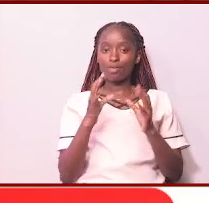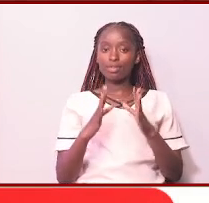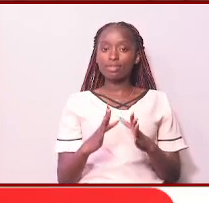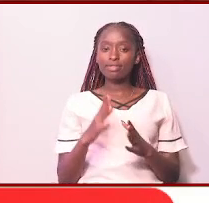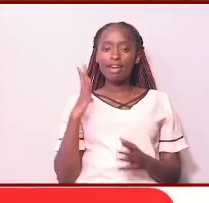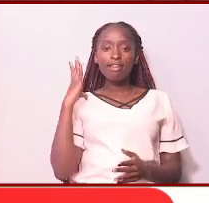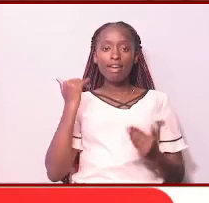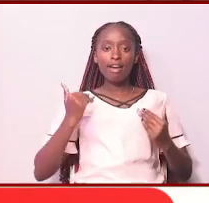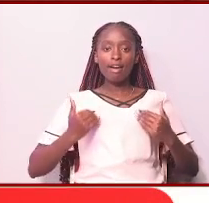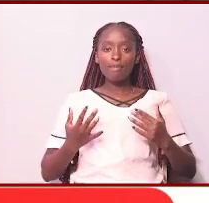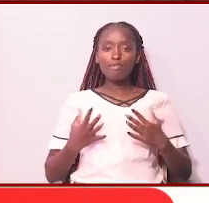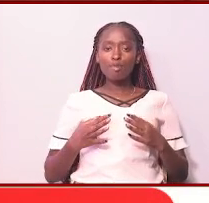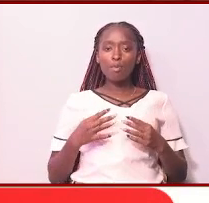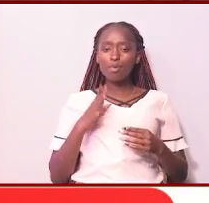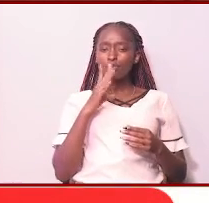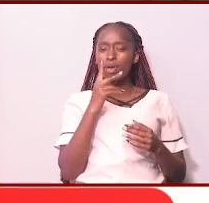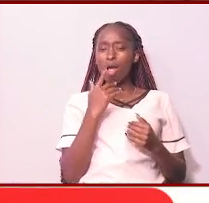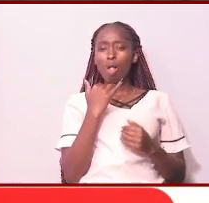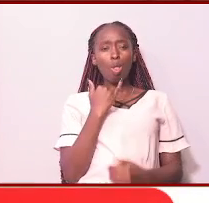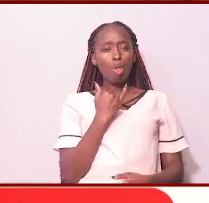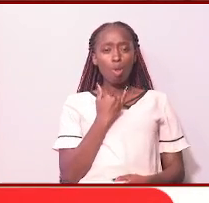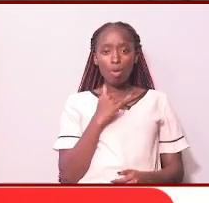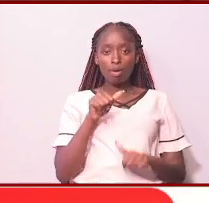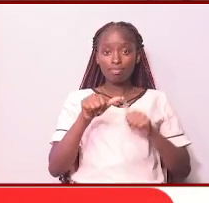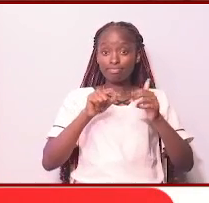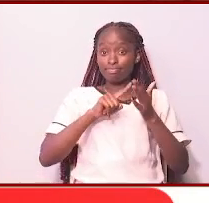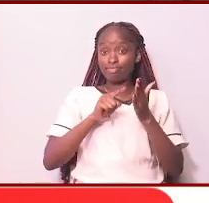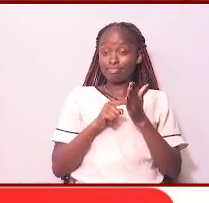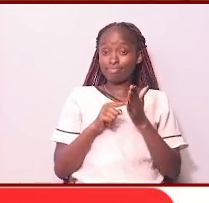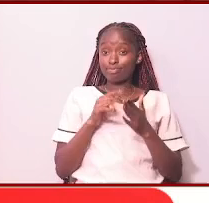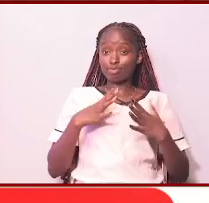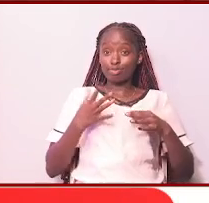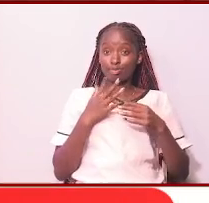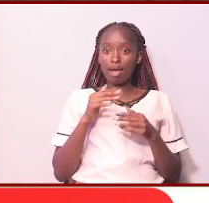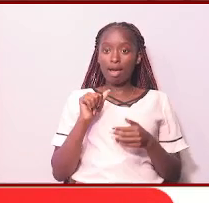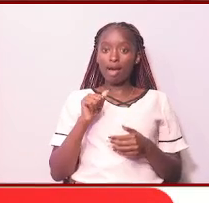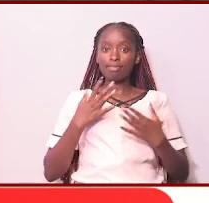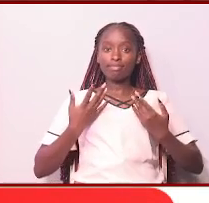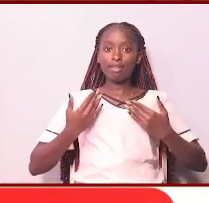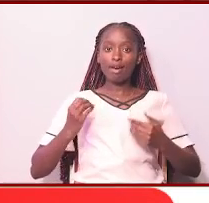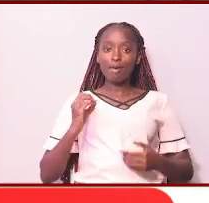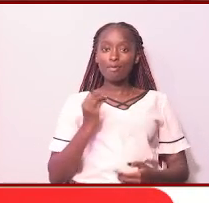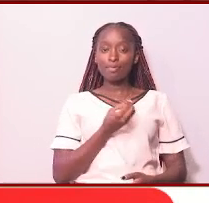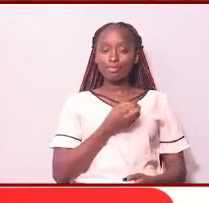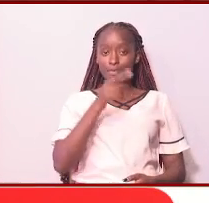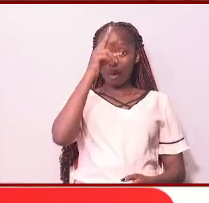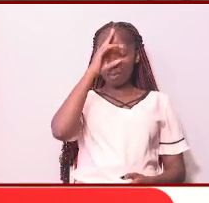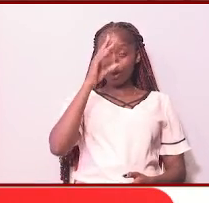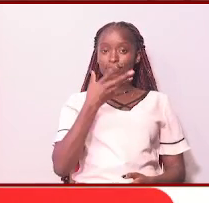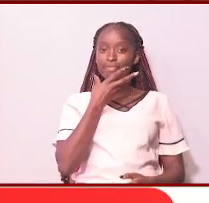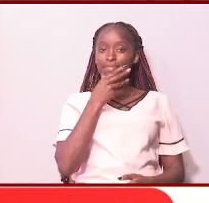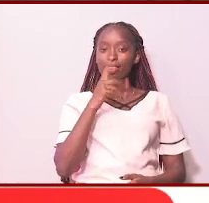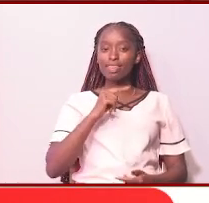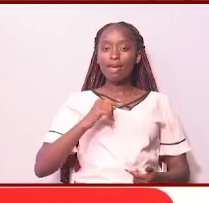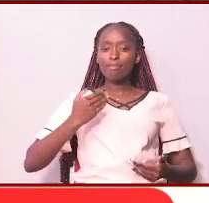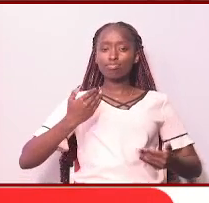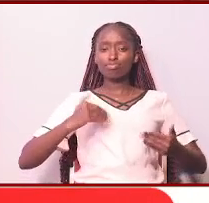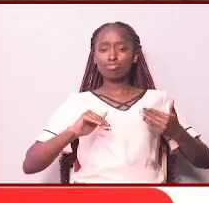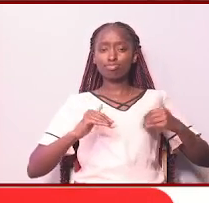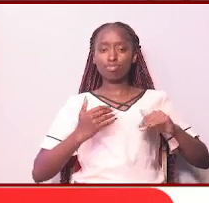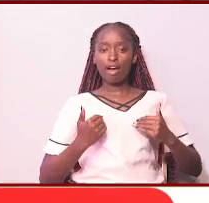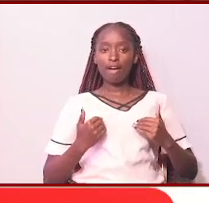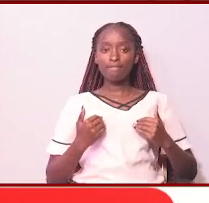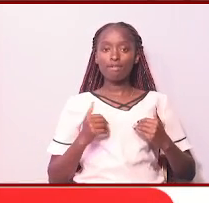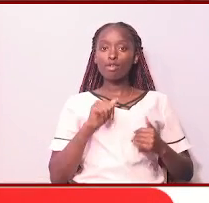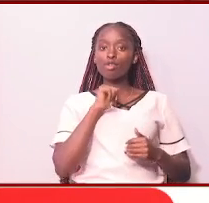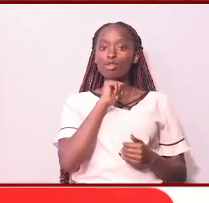police. Our policemen were injured. Others are in hospital. Not a single leader, not a